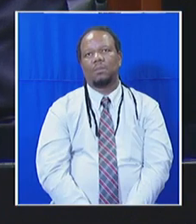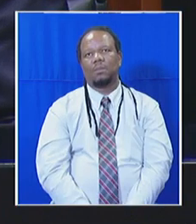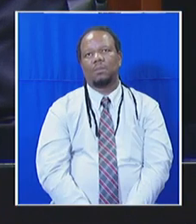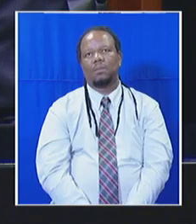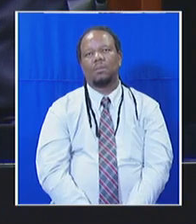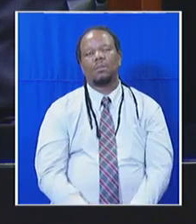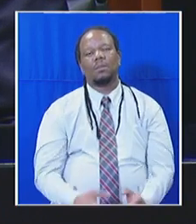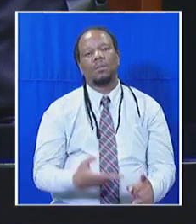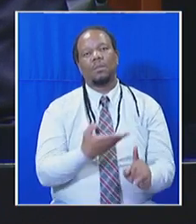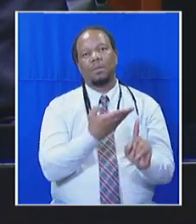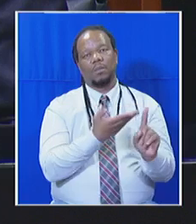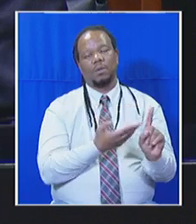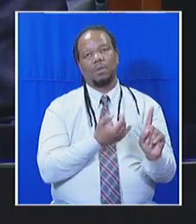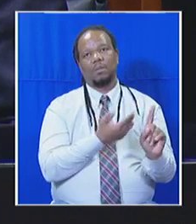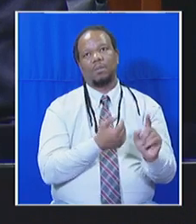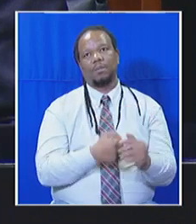Honorable Minister.